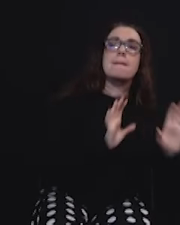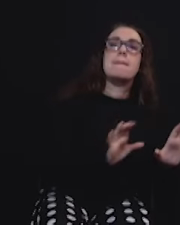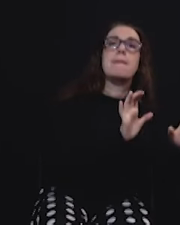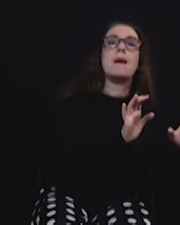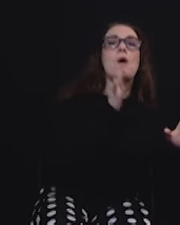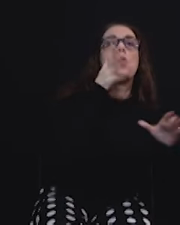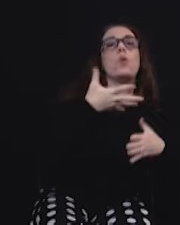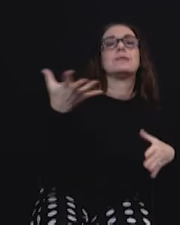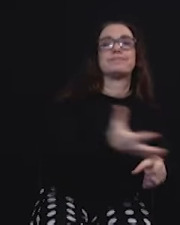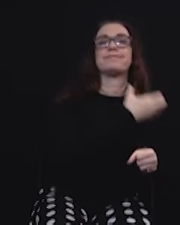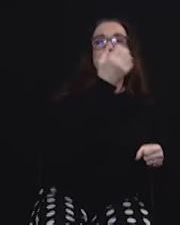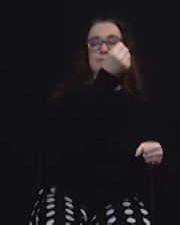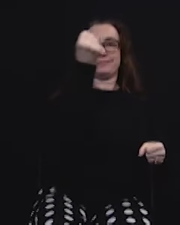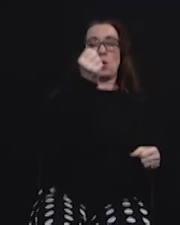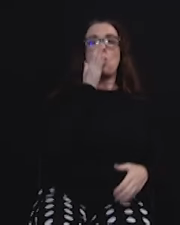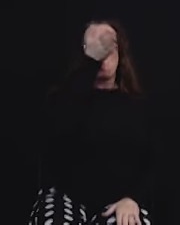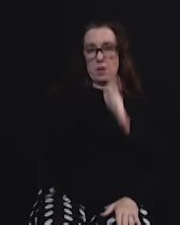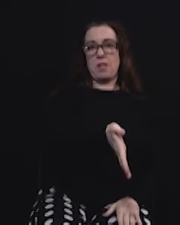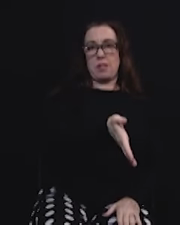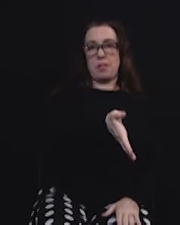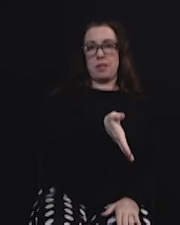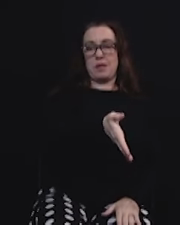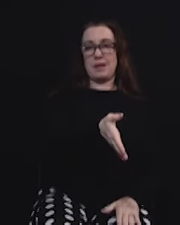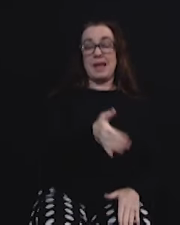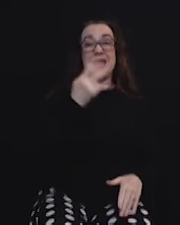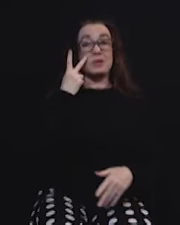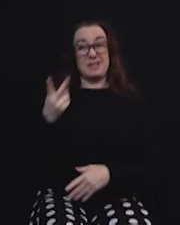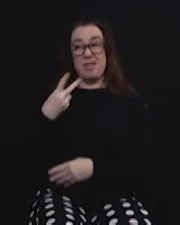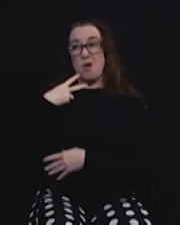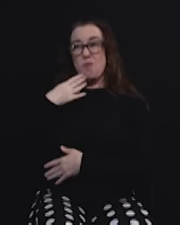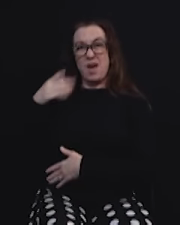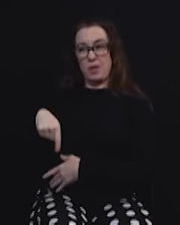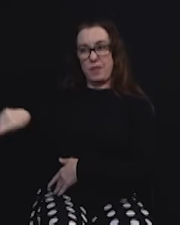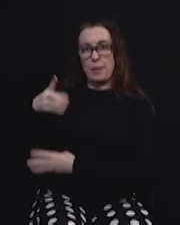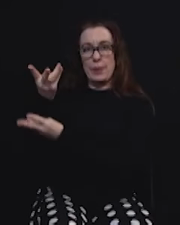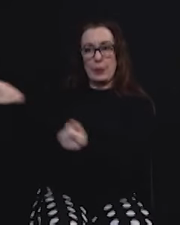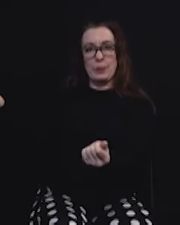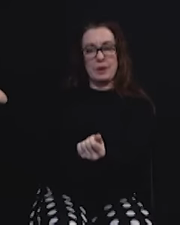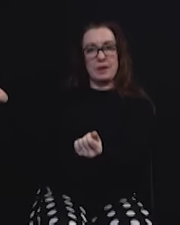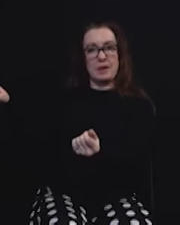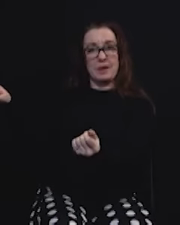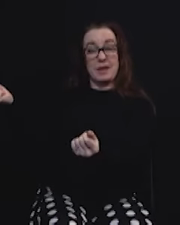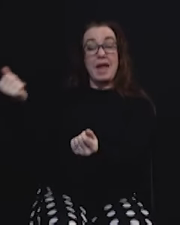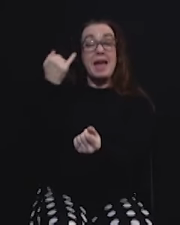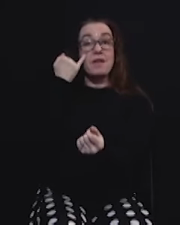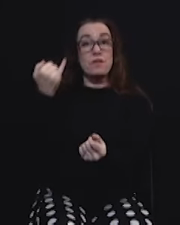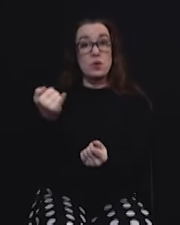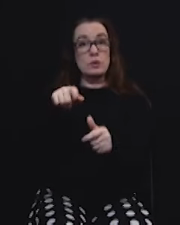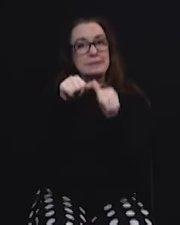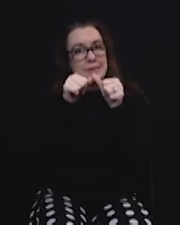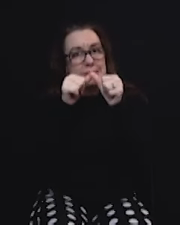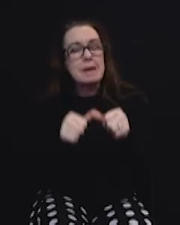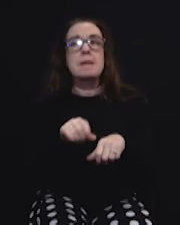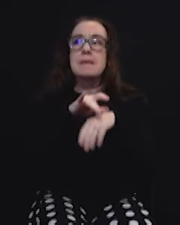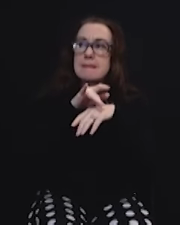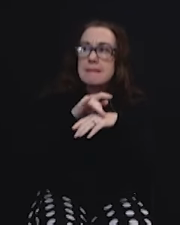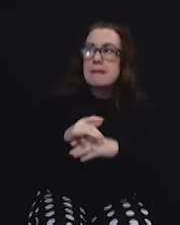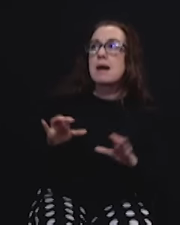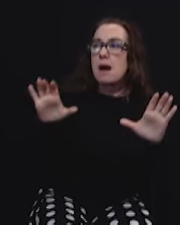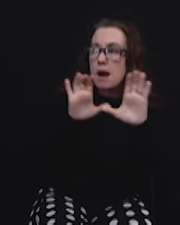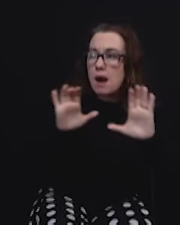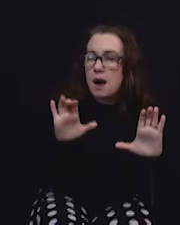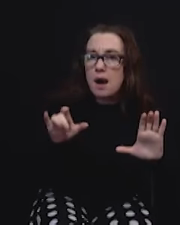land. Yet a little while and the wicked will be no more. Though you look diligently for their place,